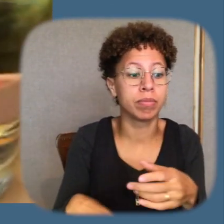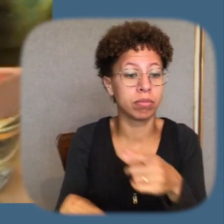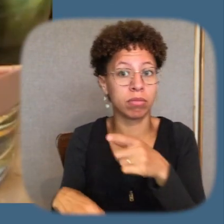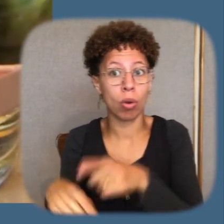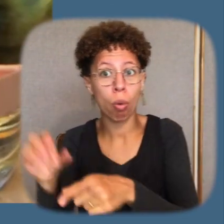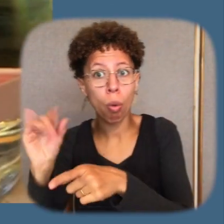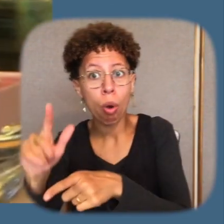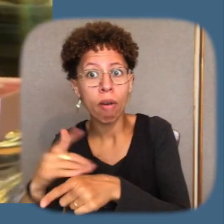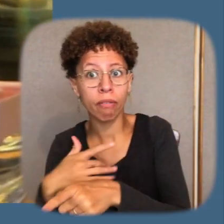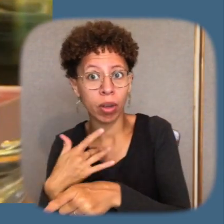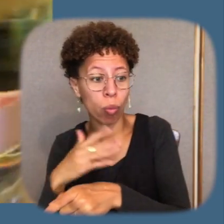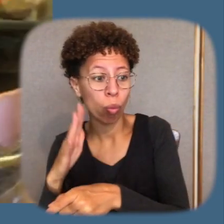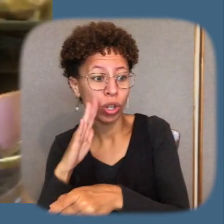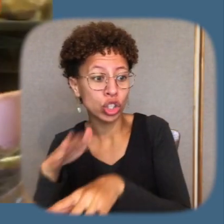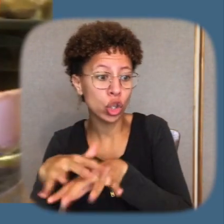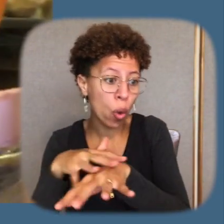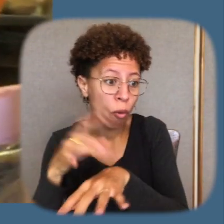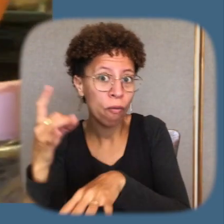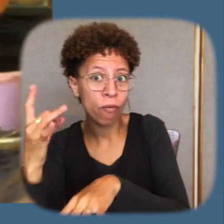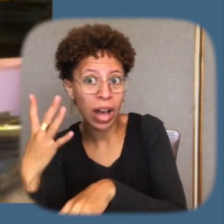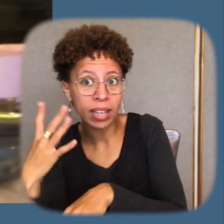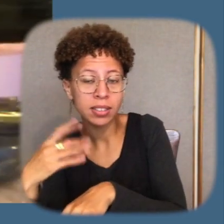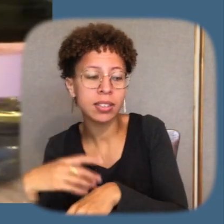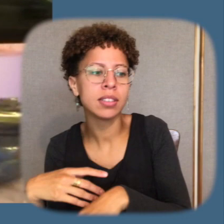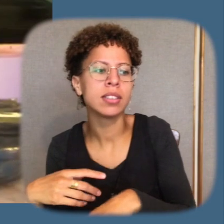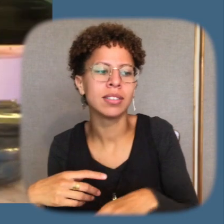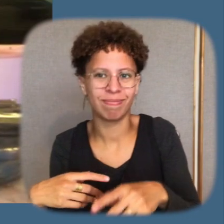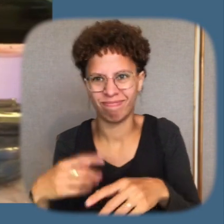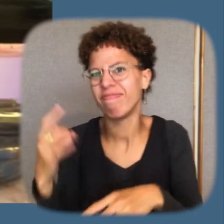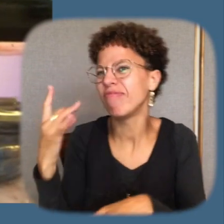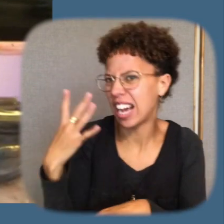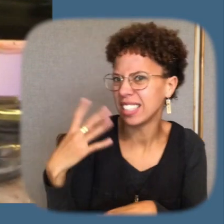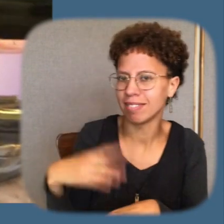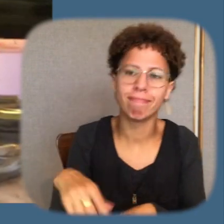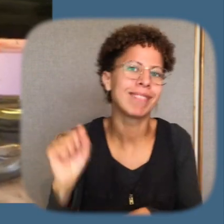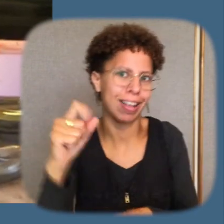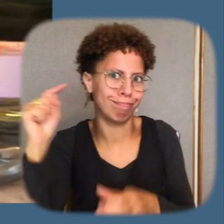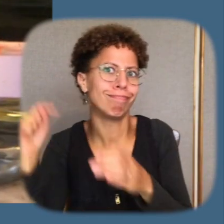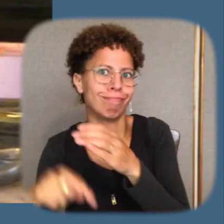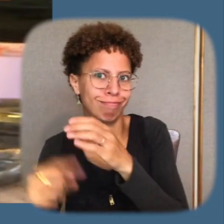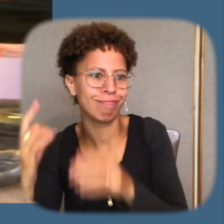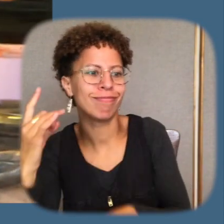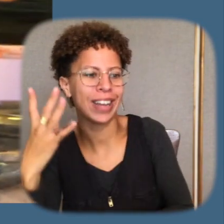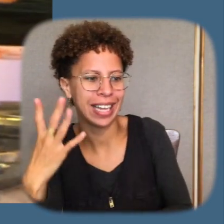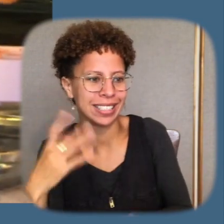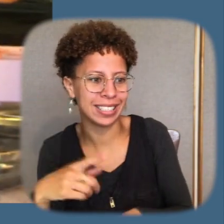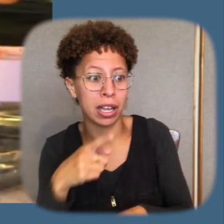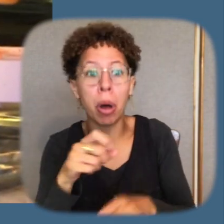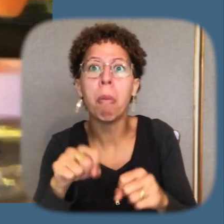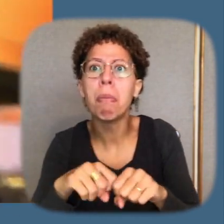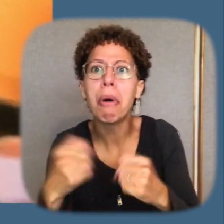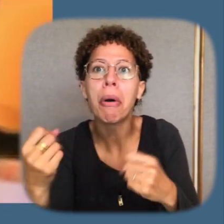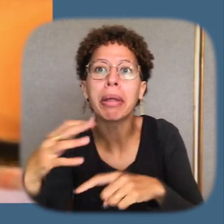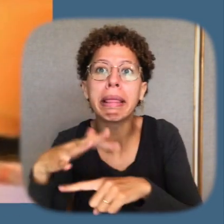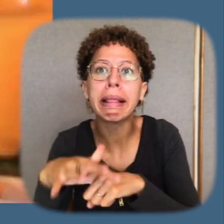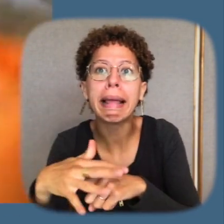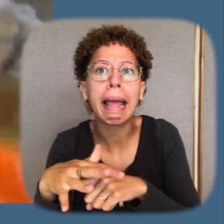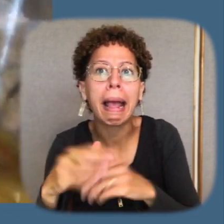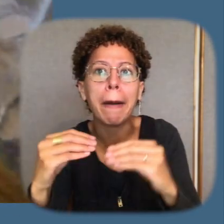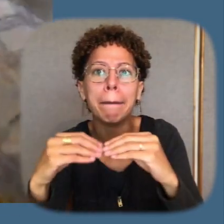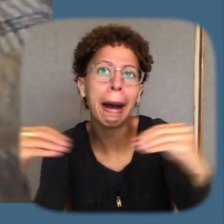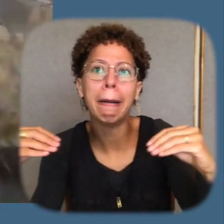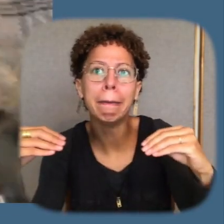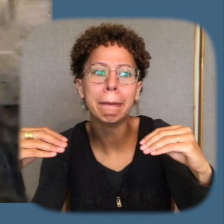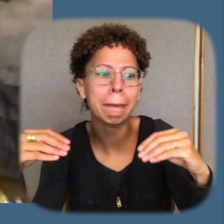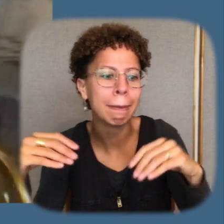go slow or fast? Fast. Wait a minute. Oh, yeah, super fast. So what does that tell you? It broke the leaf. Yeah,